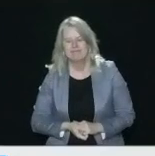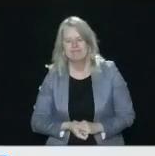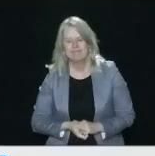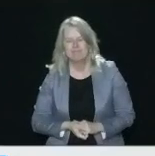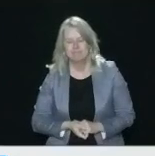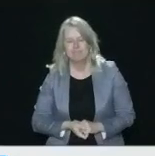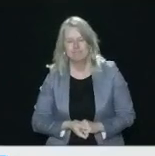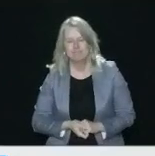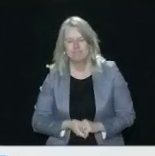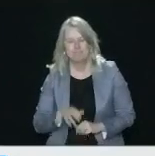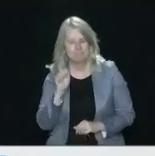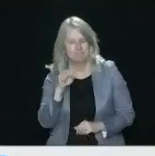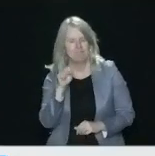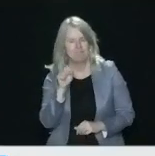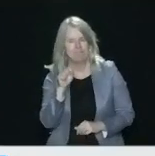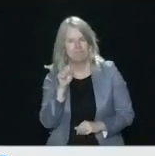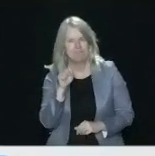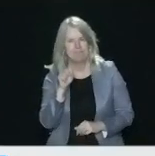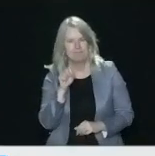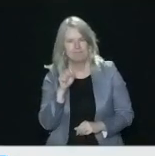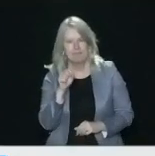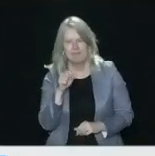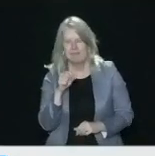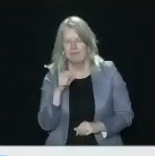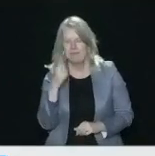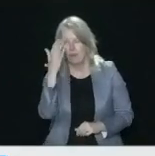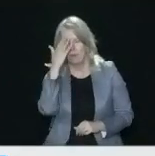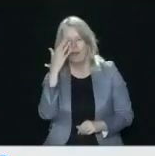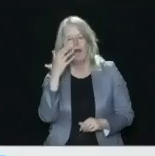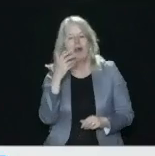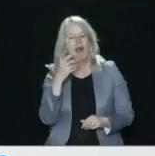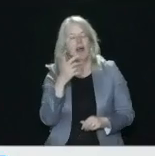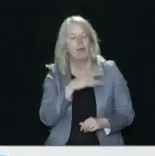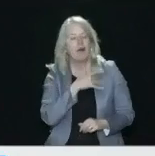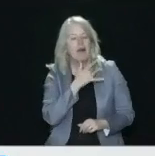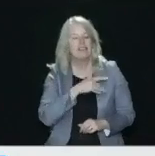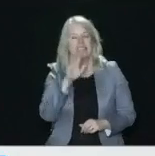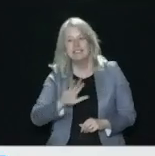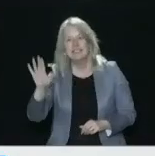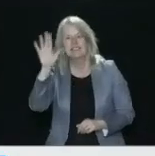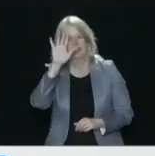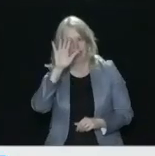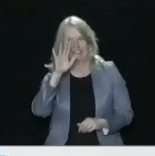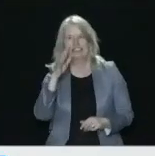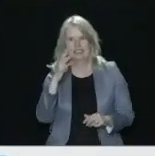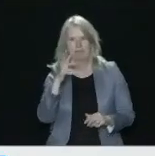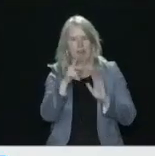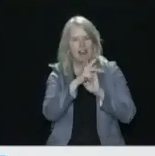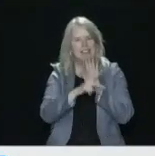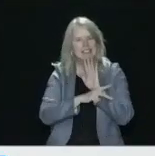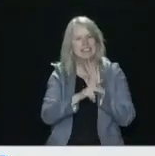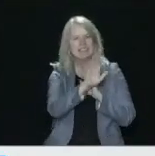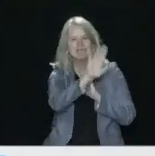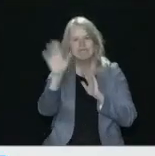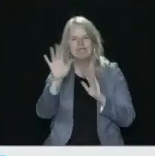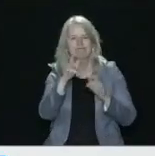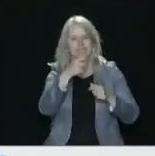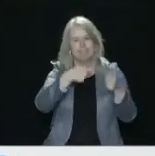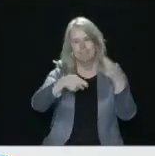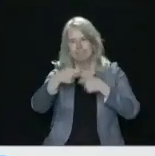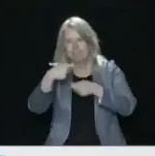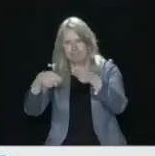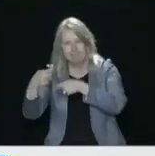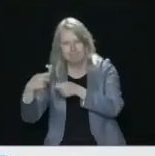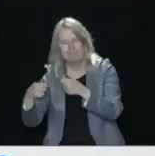looks at the policies going forwards. At the same time, you know, I think on things like transportation, et